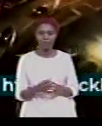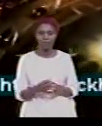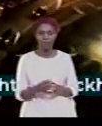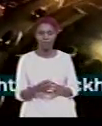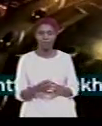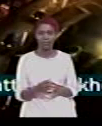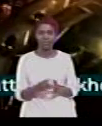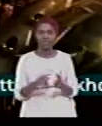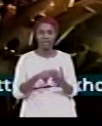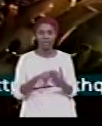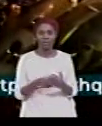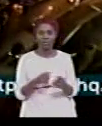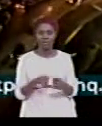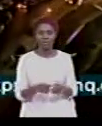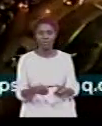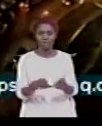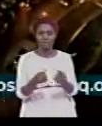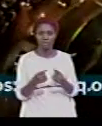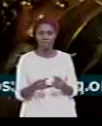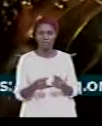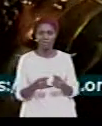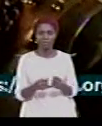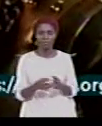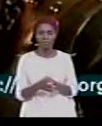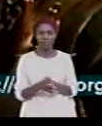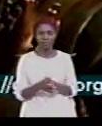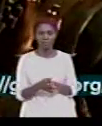Begin to come forward.